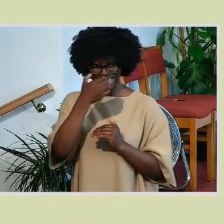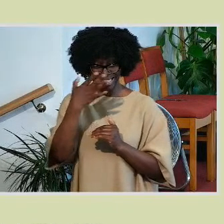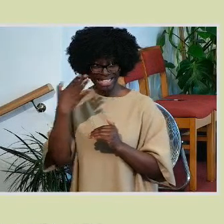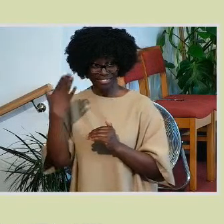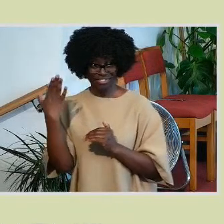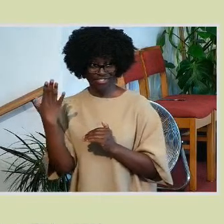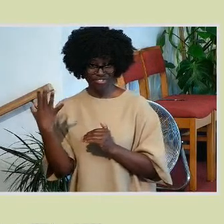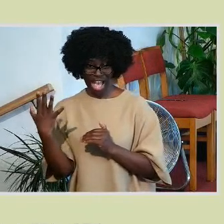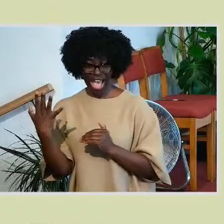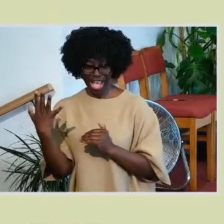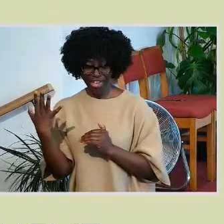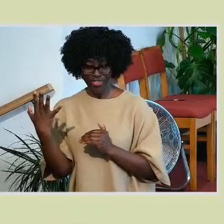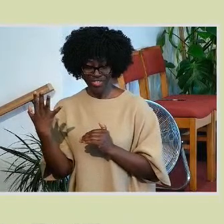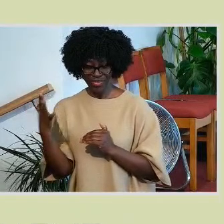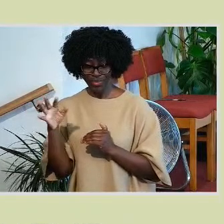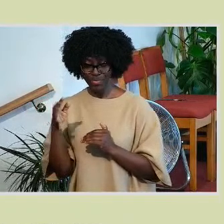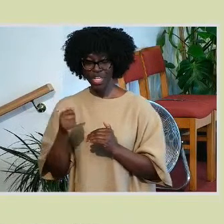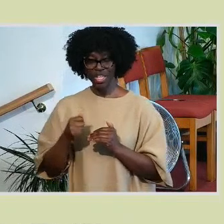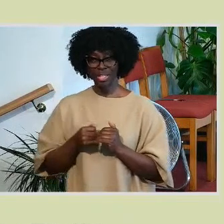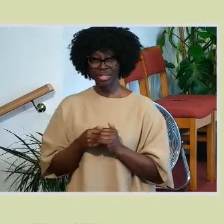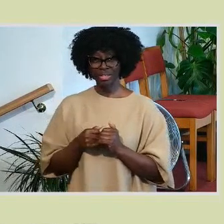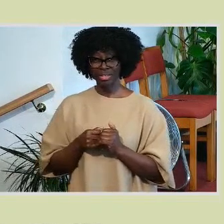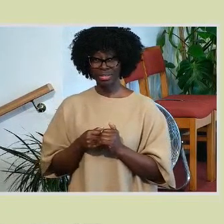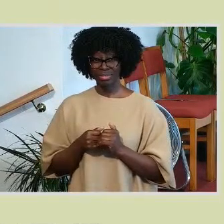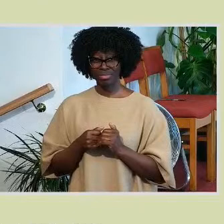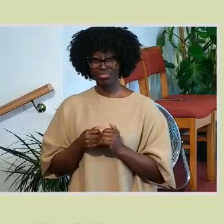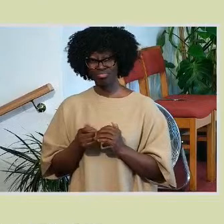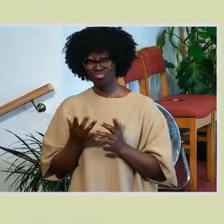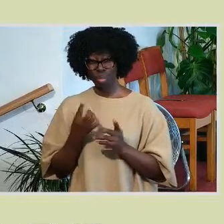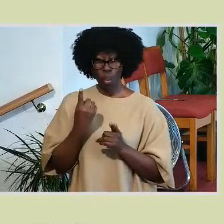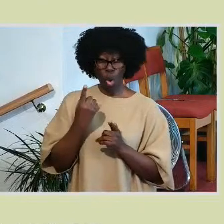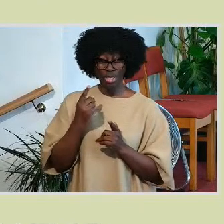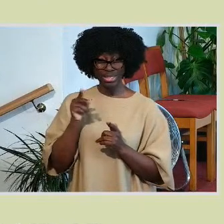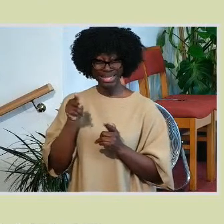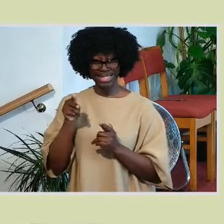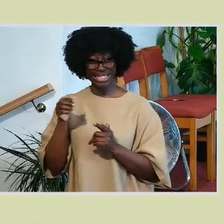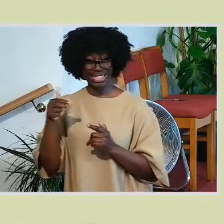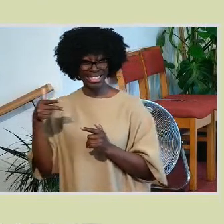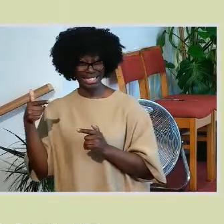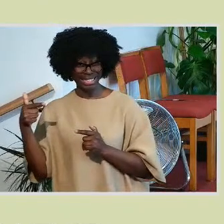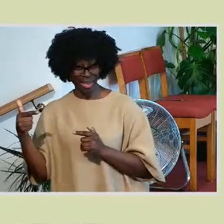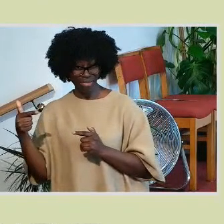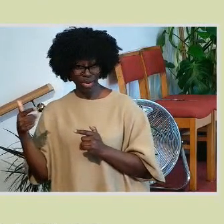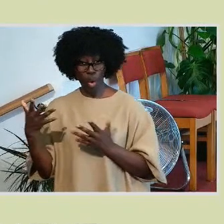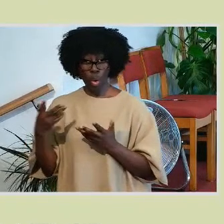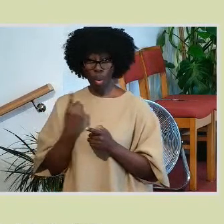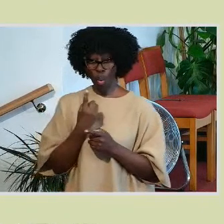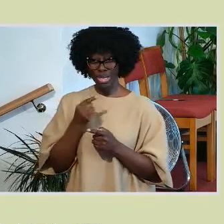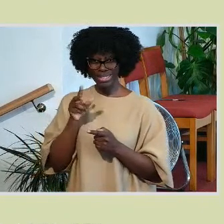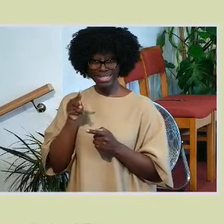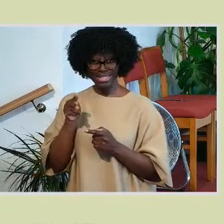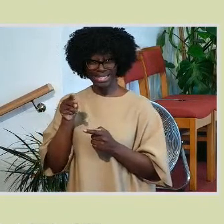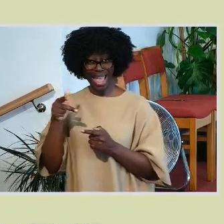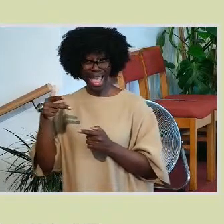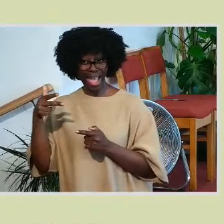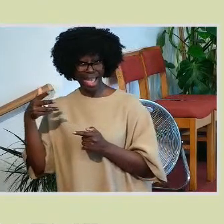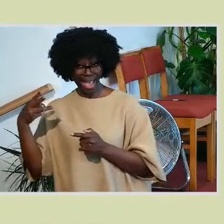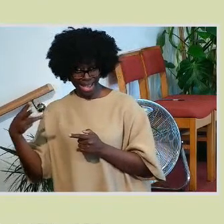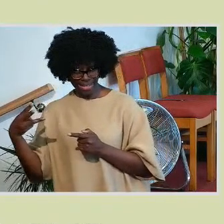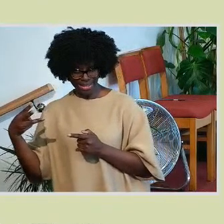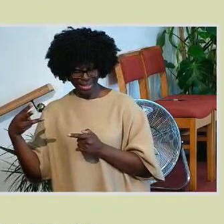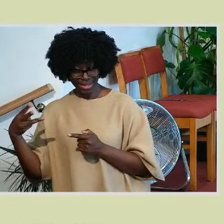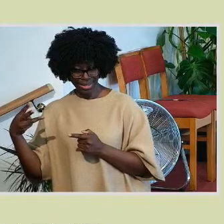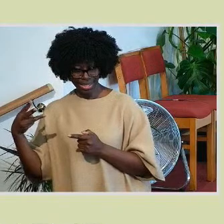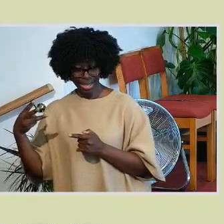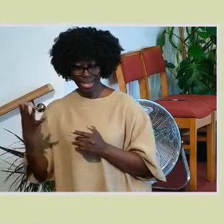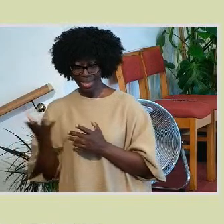age in medical terms, you kind of maybe a 1 in 7, 1 in 8 chance of getting dementia or some form of mild